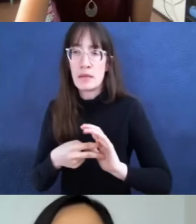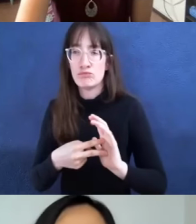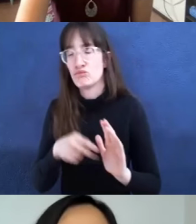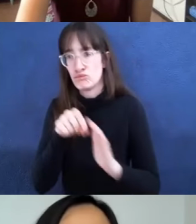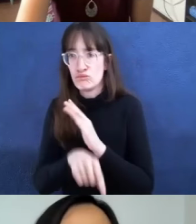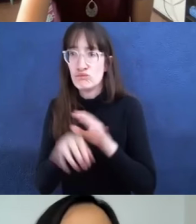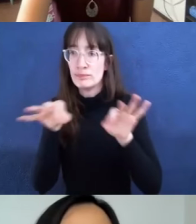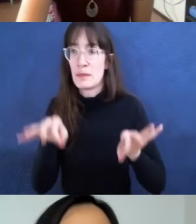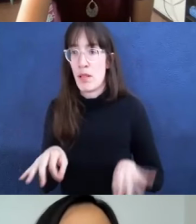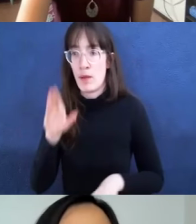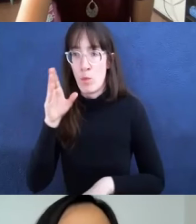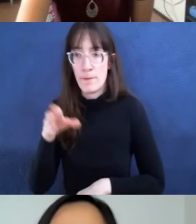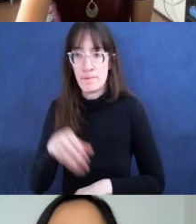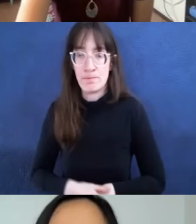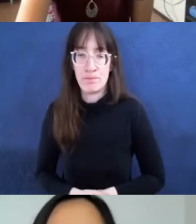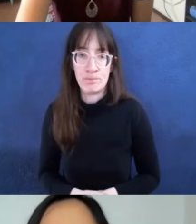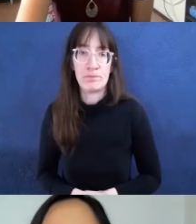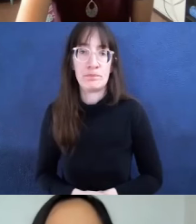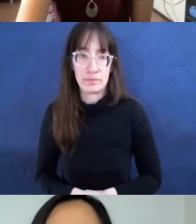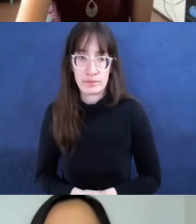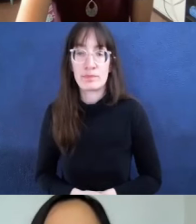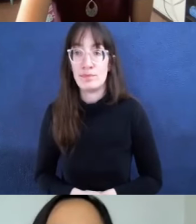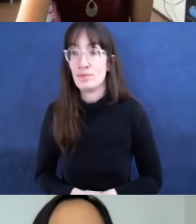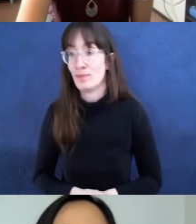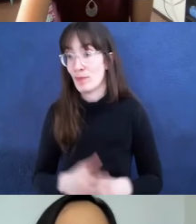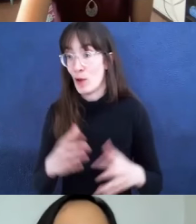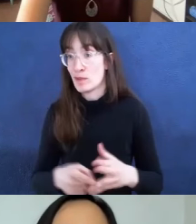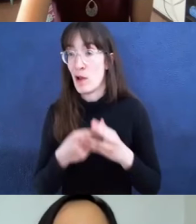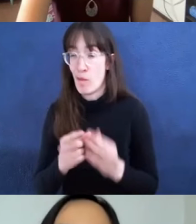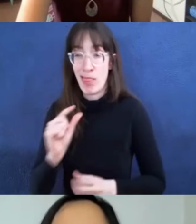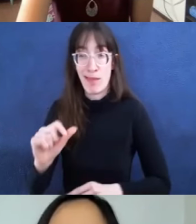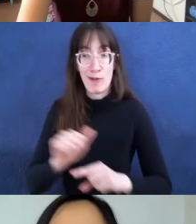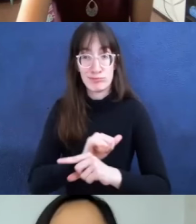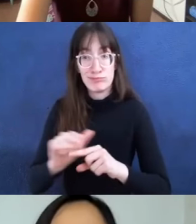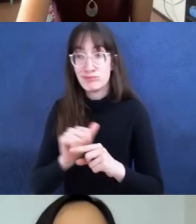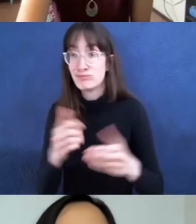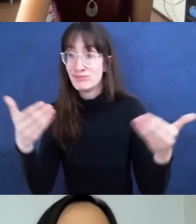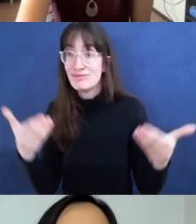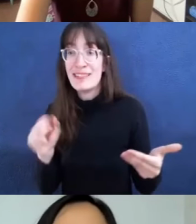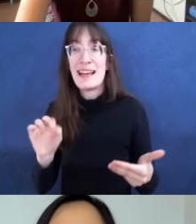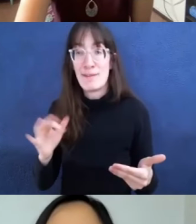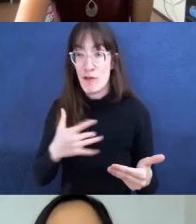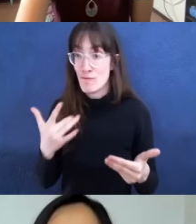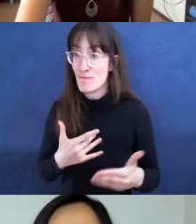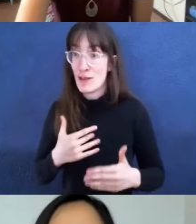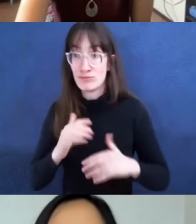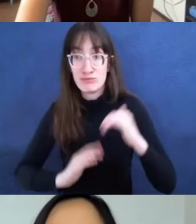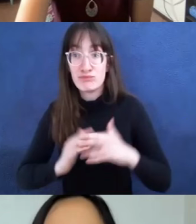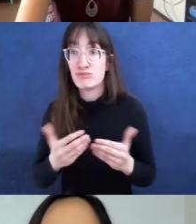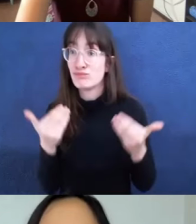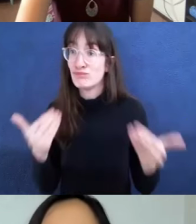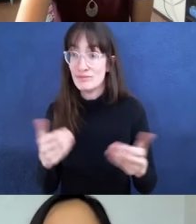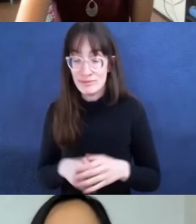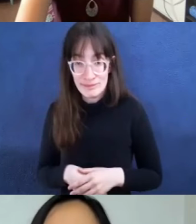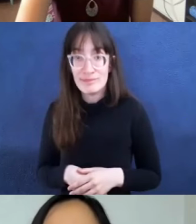So let's start with a little exercise if you feel like participating. So, living